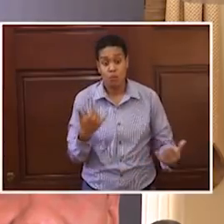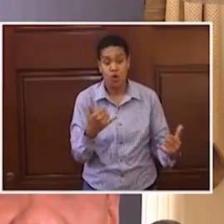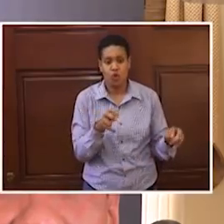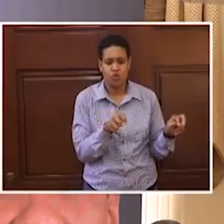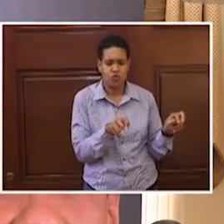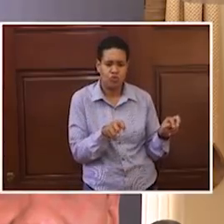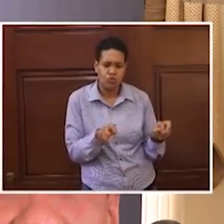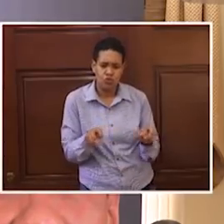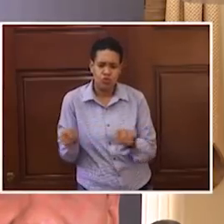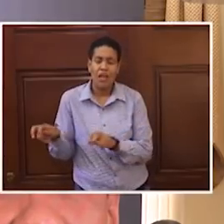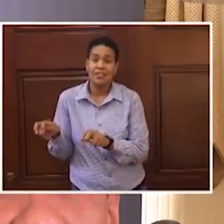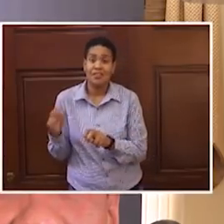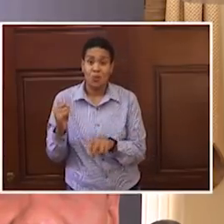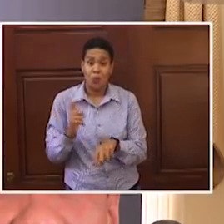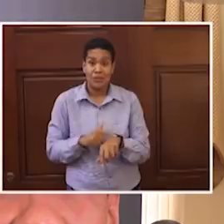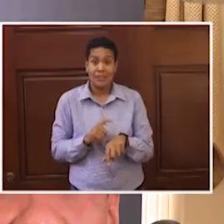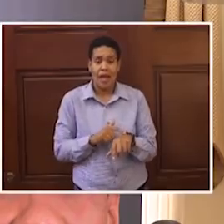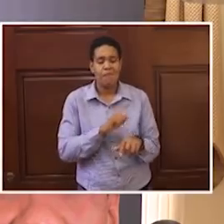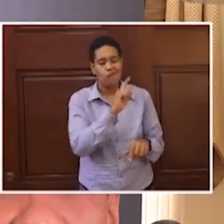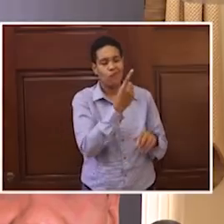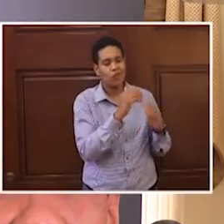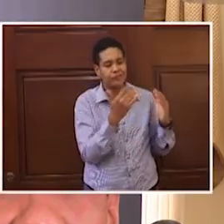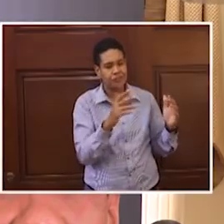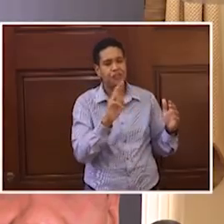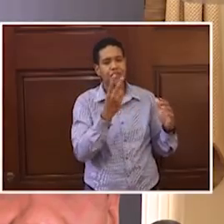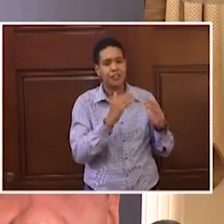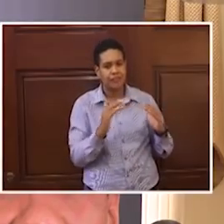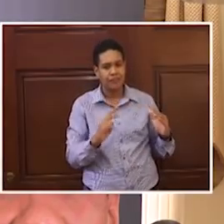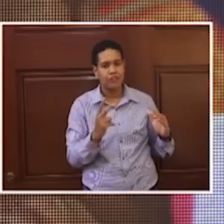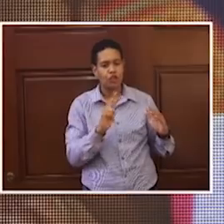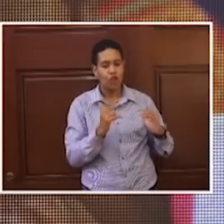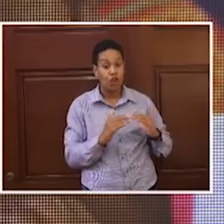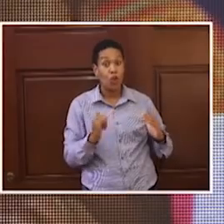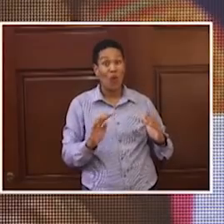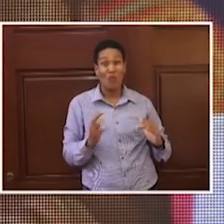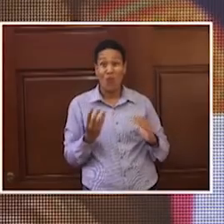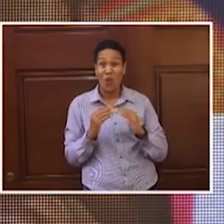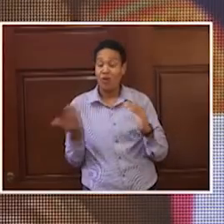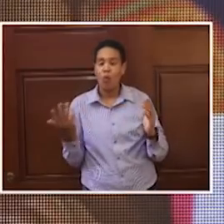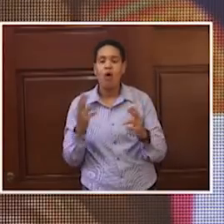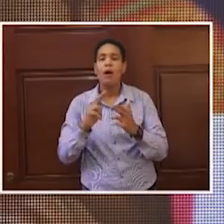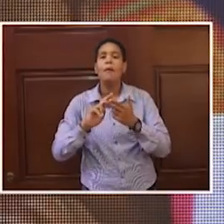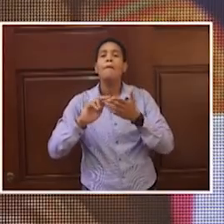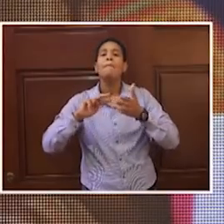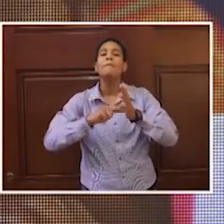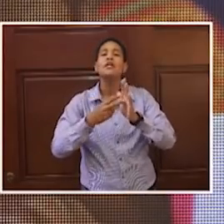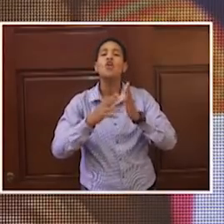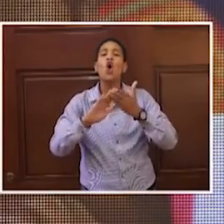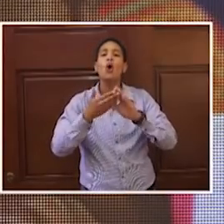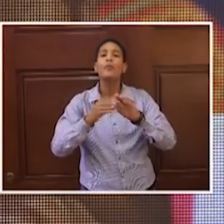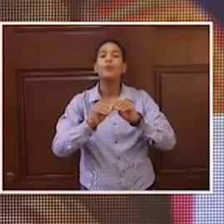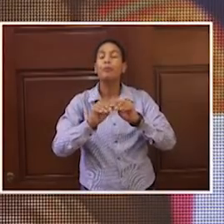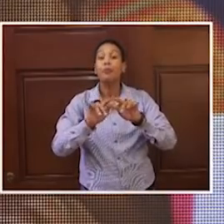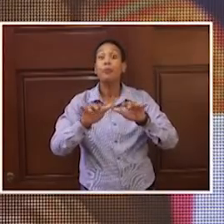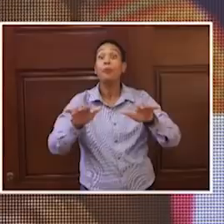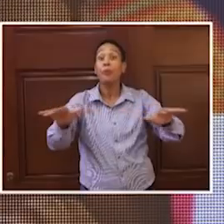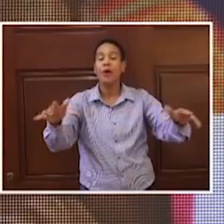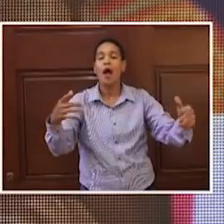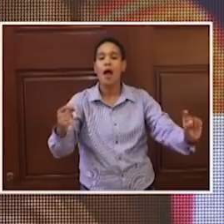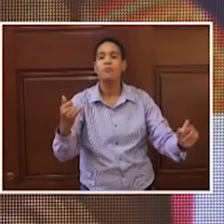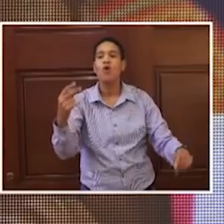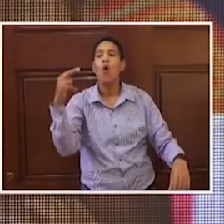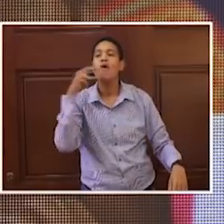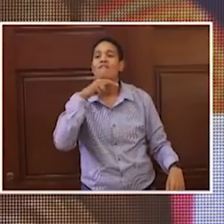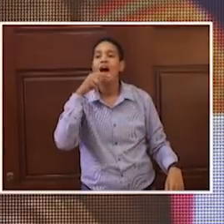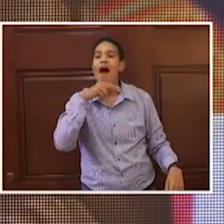a phase of the epidemic which is described as community spread. That means that the virus is now